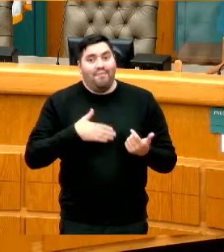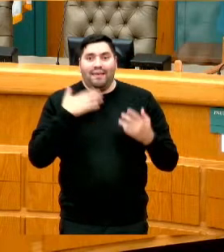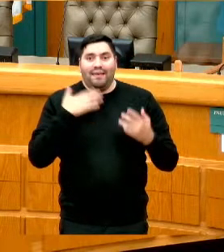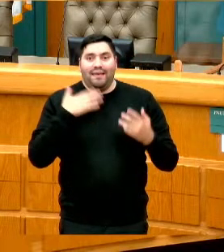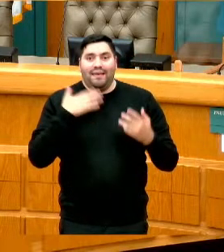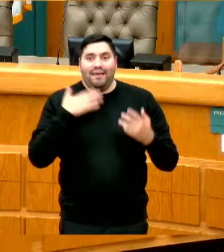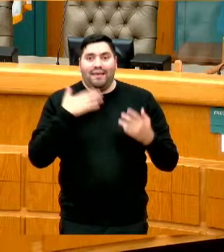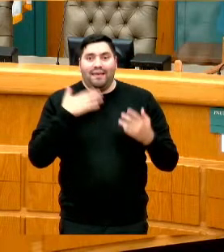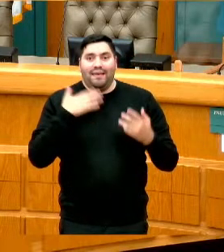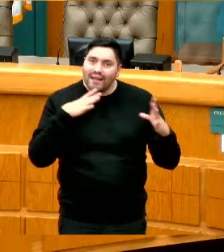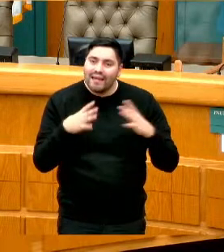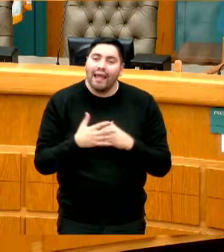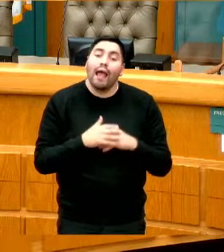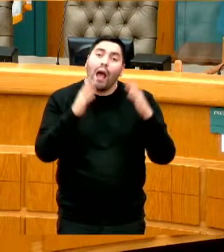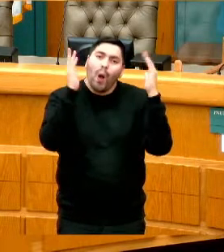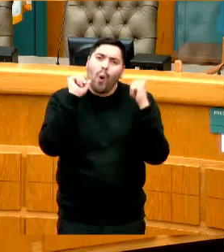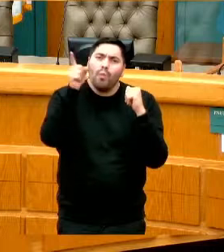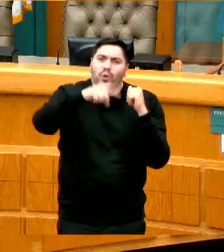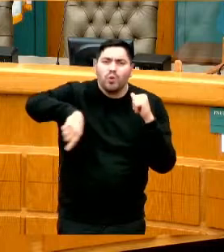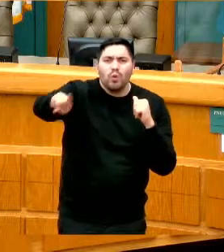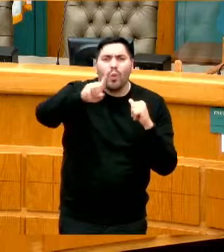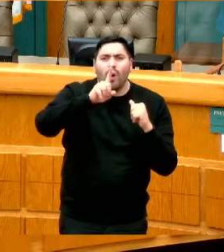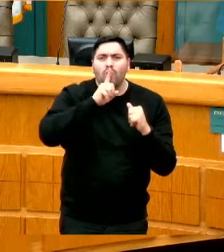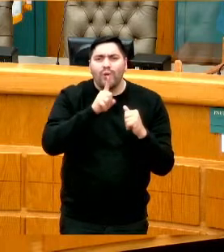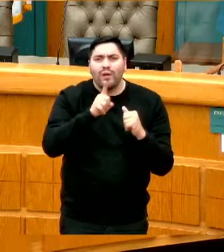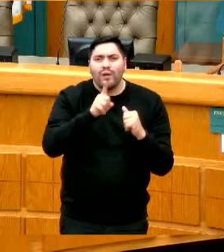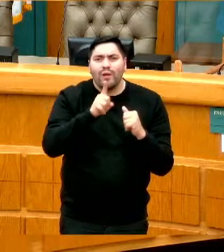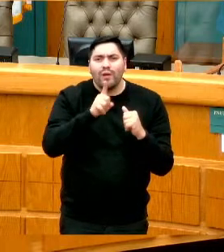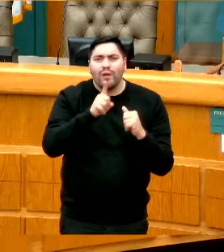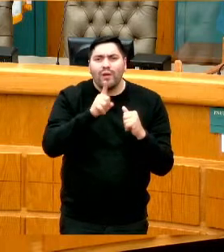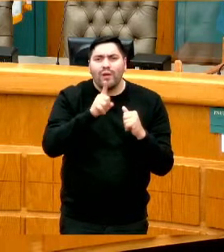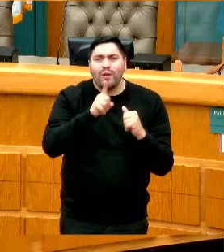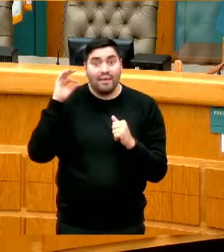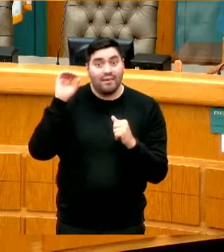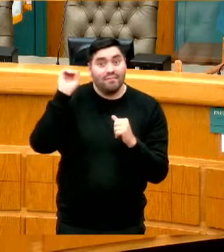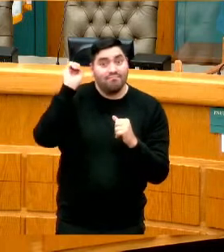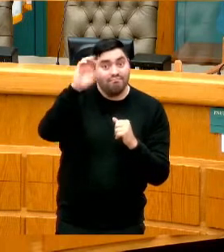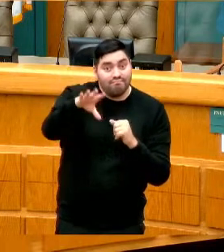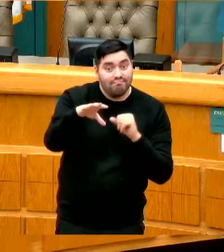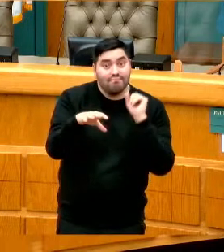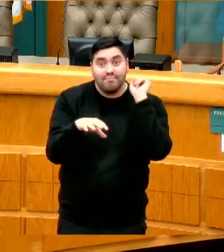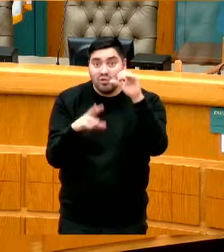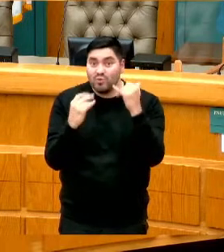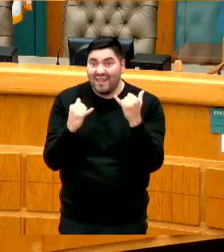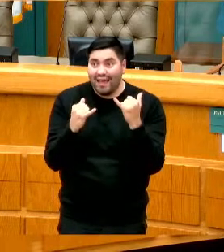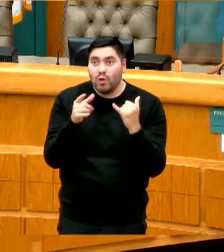holiday, and I hope that you will take to heart all that we have said here today.